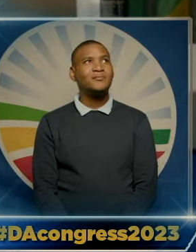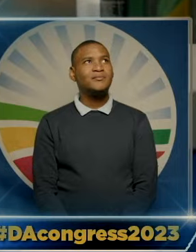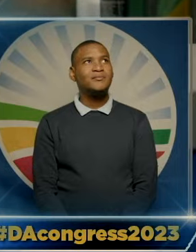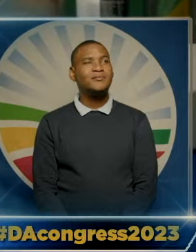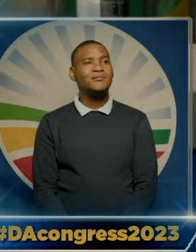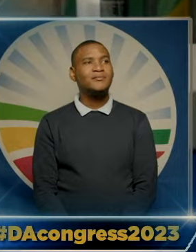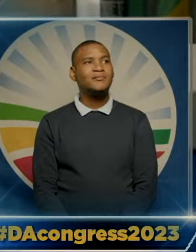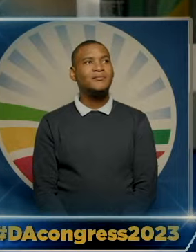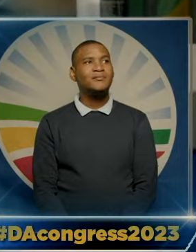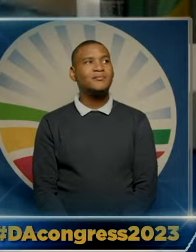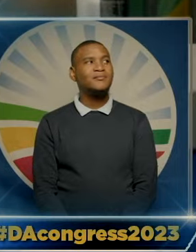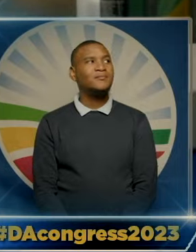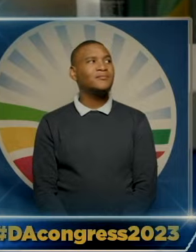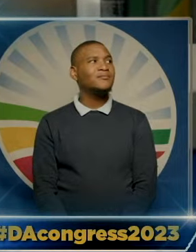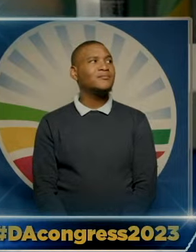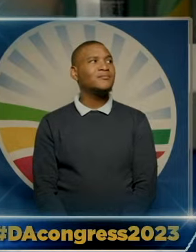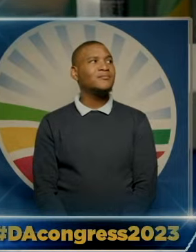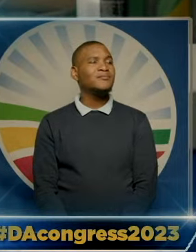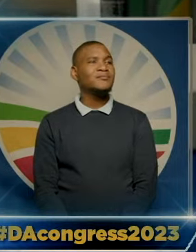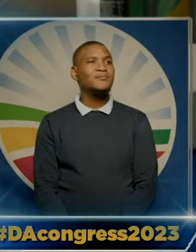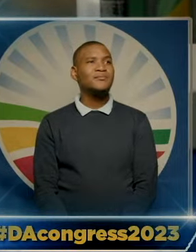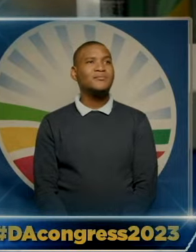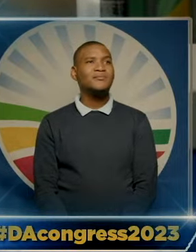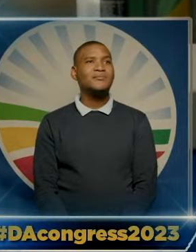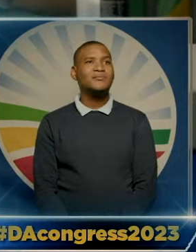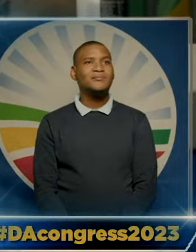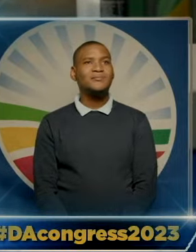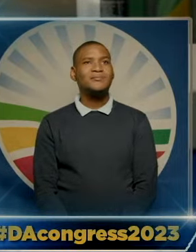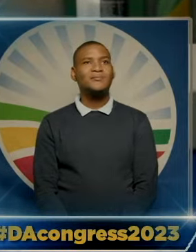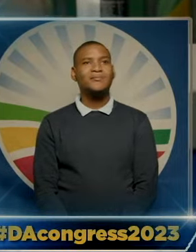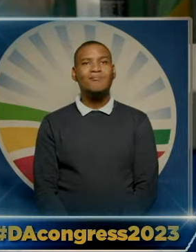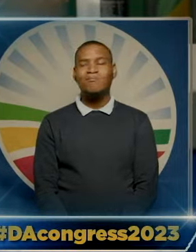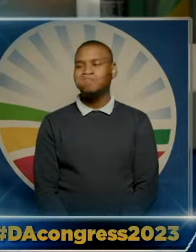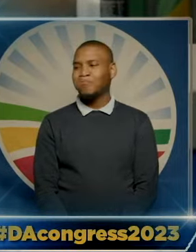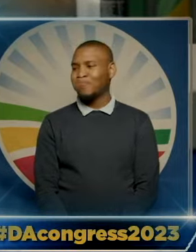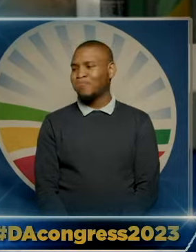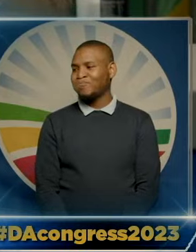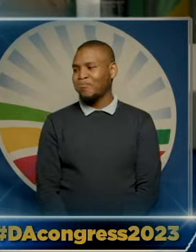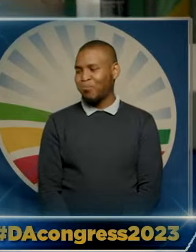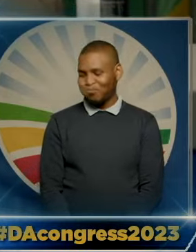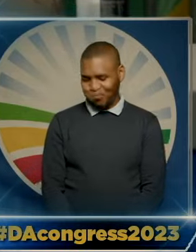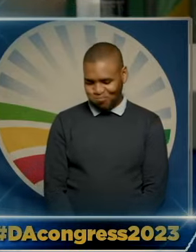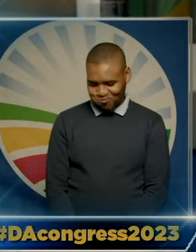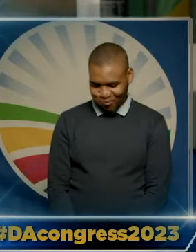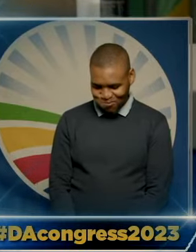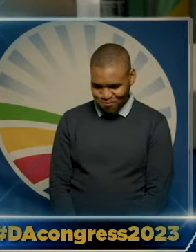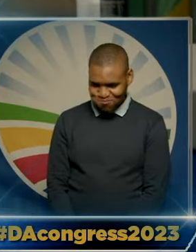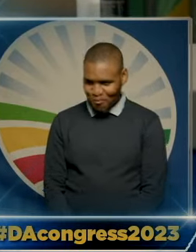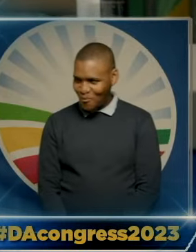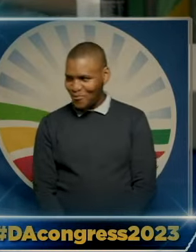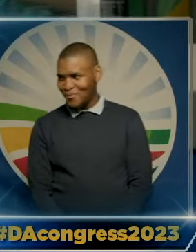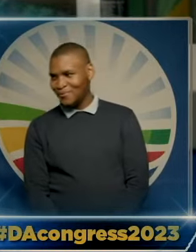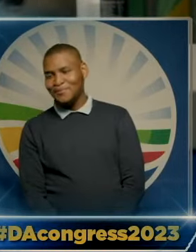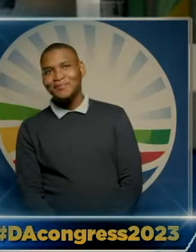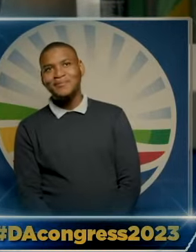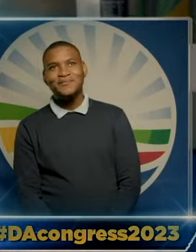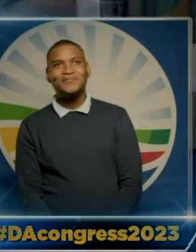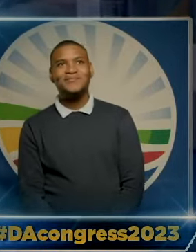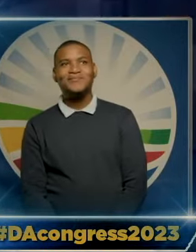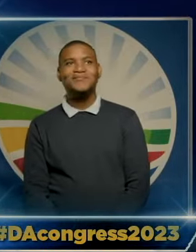load shedding free. We've had to make sure that it's safe, that we've got backup plans in place for